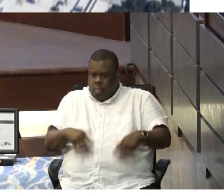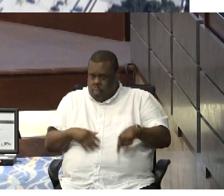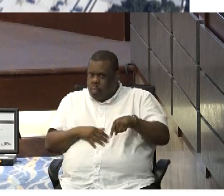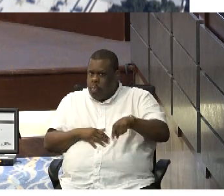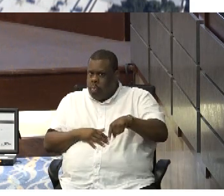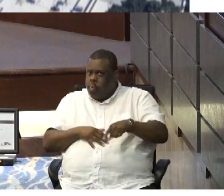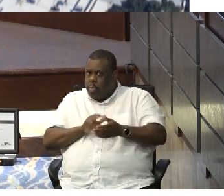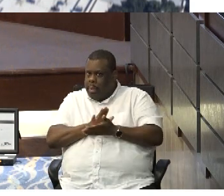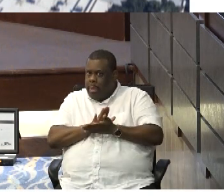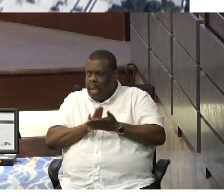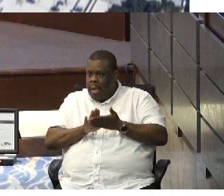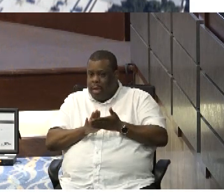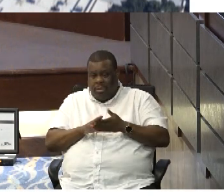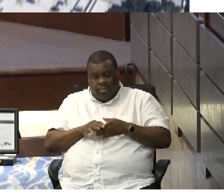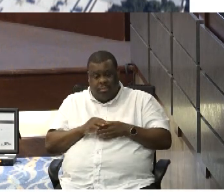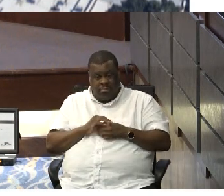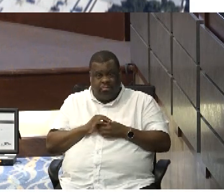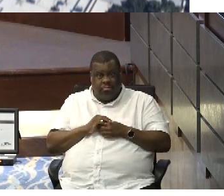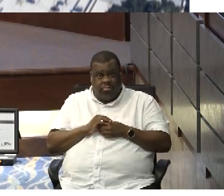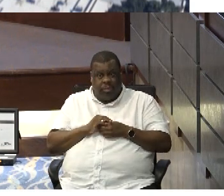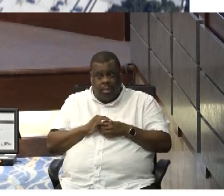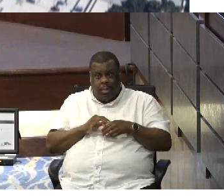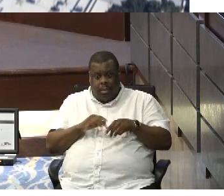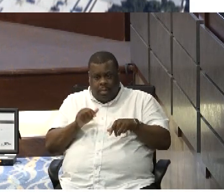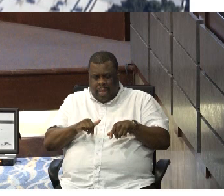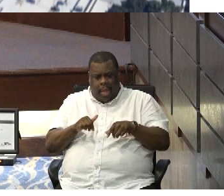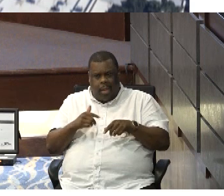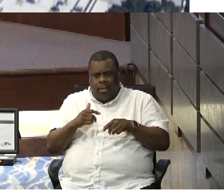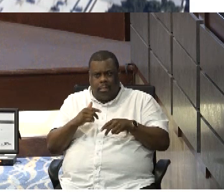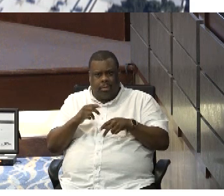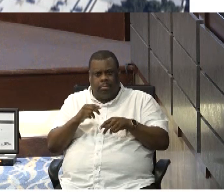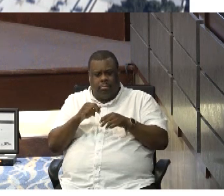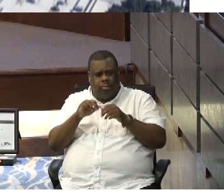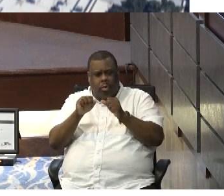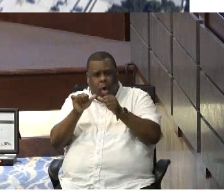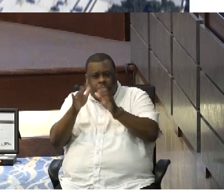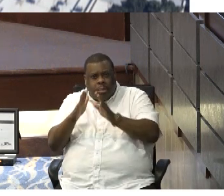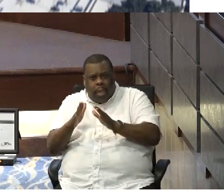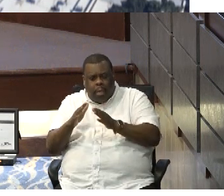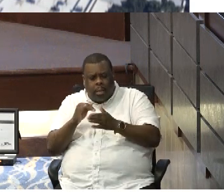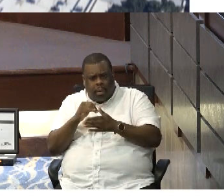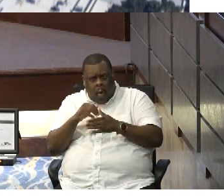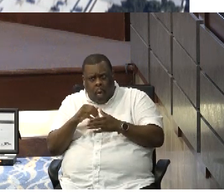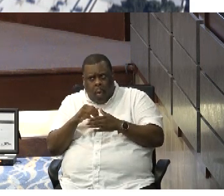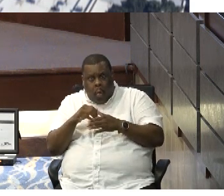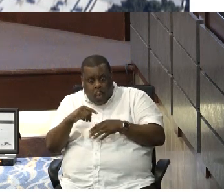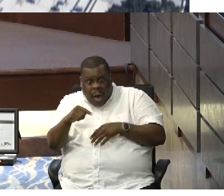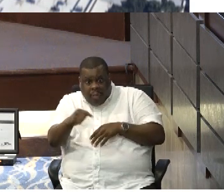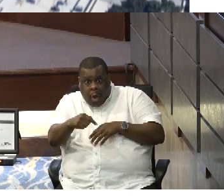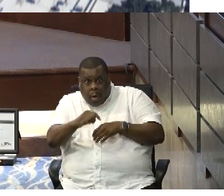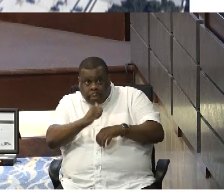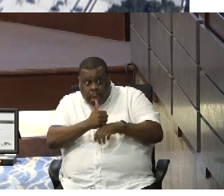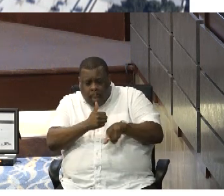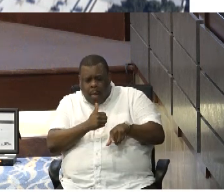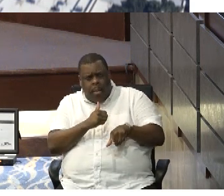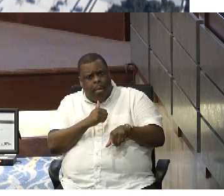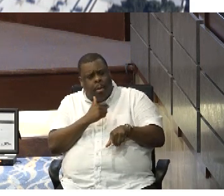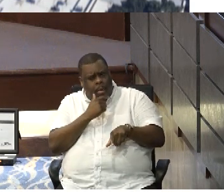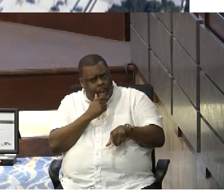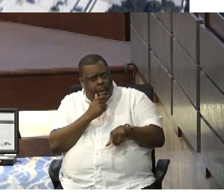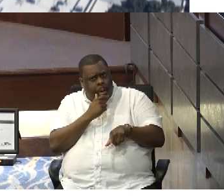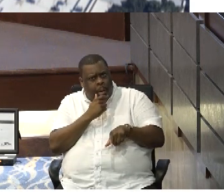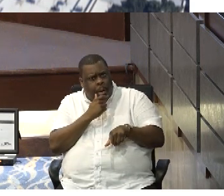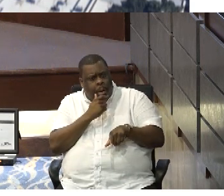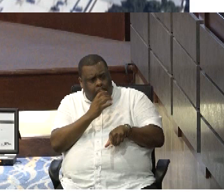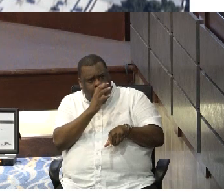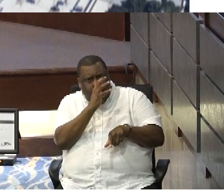that in itself generated so much interest from architecture firms throughout the US and actually beyond